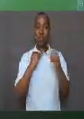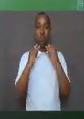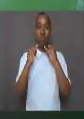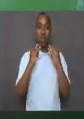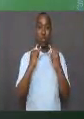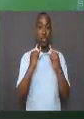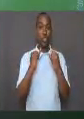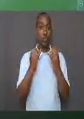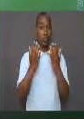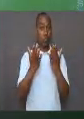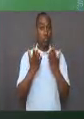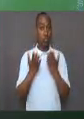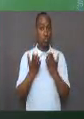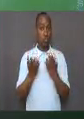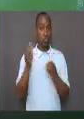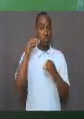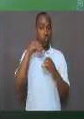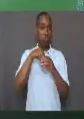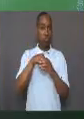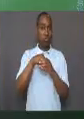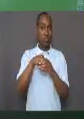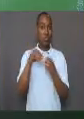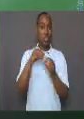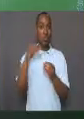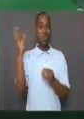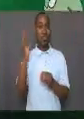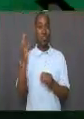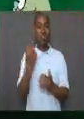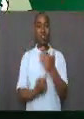you want to include in your presentation.